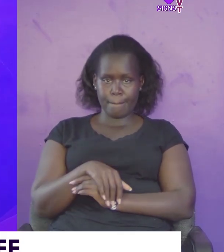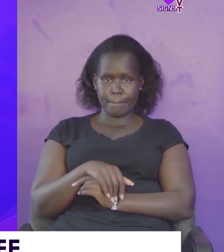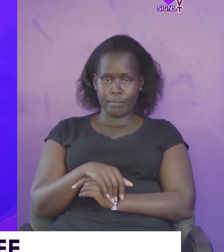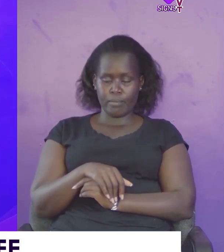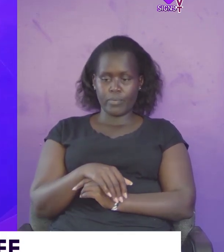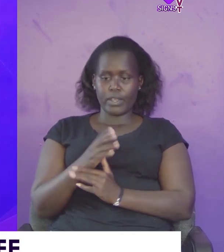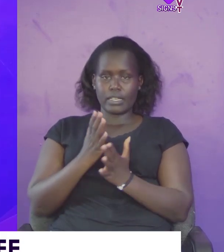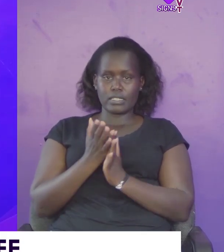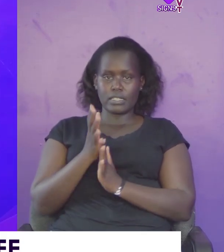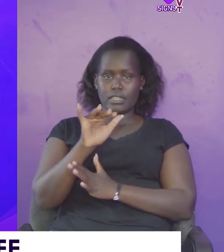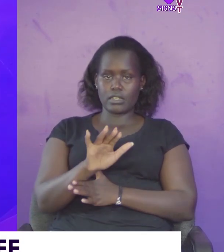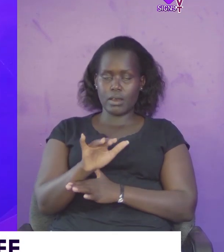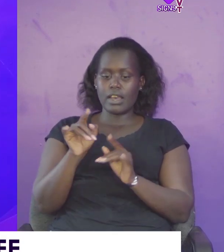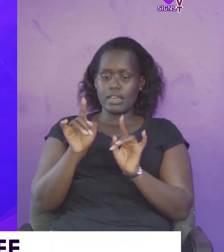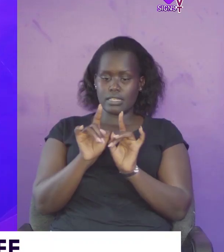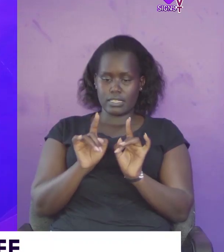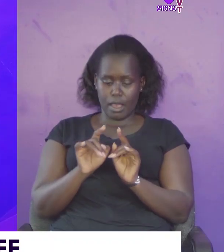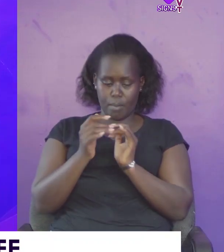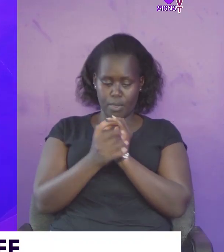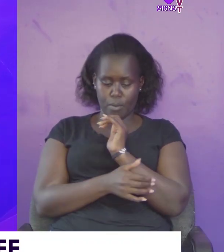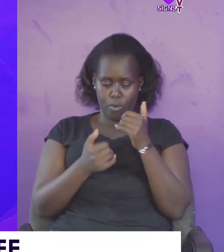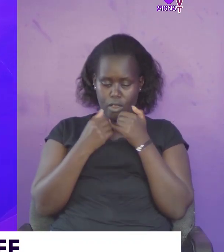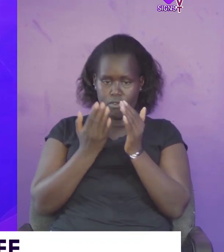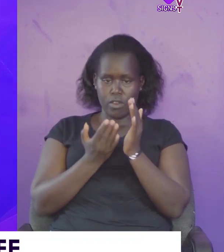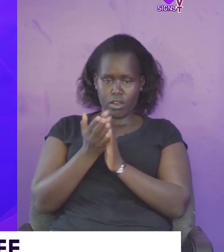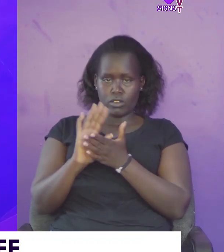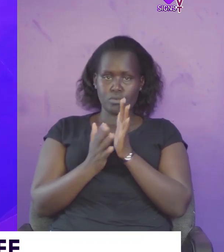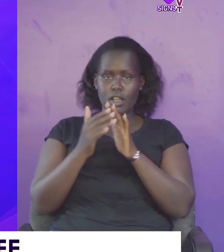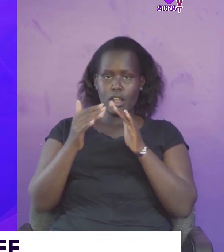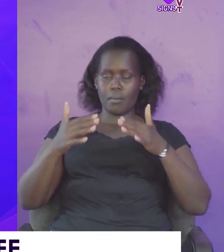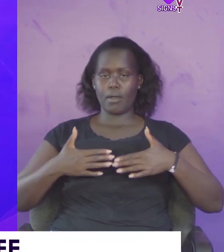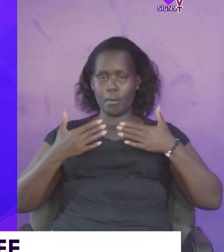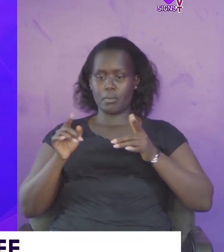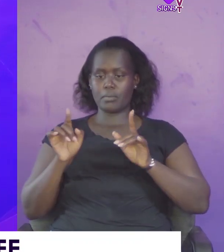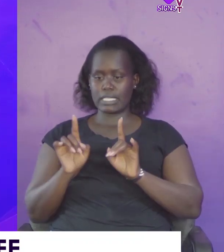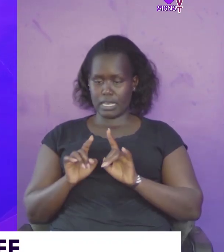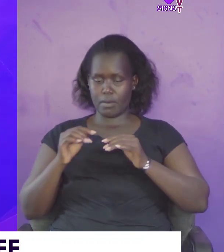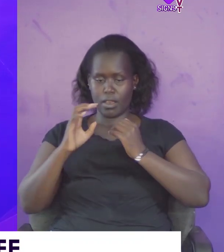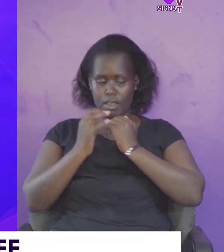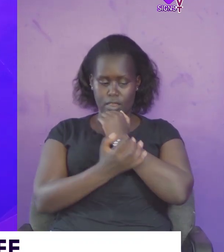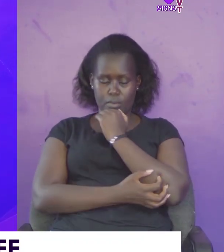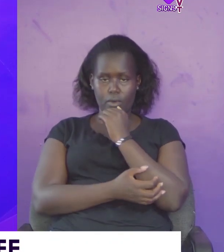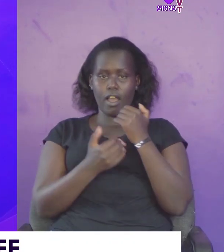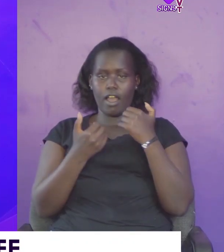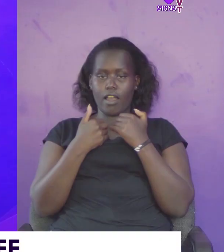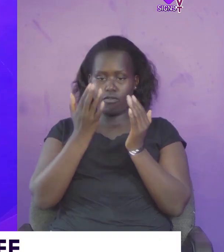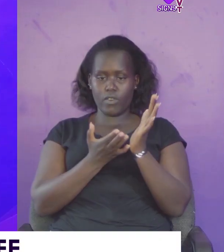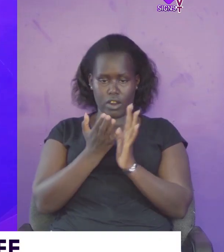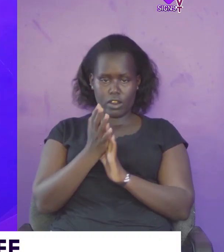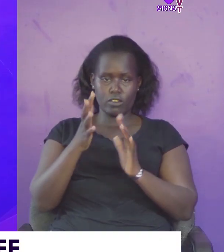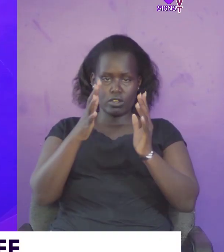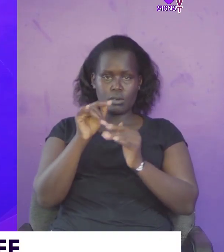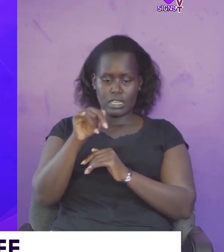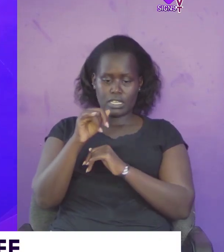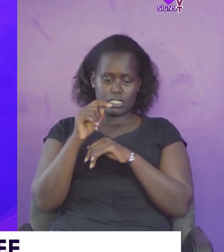right. Even the poor have a right to be happy, by the way. Did you know that, Brian? Yeah. Even the poor have a right to celebrate this